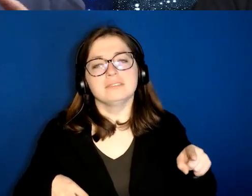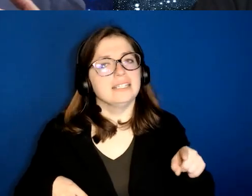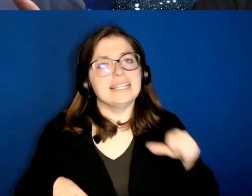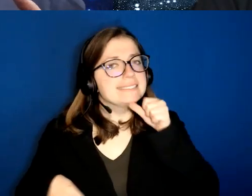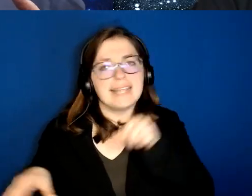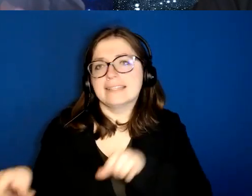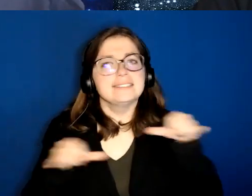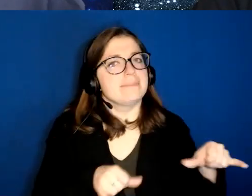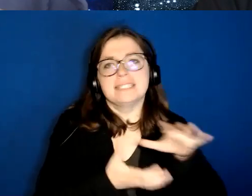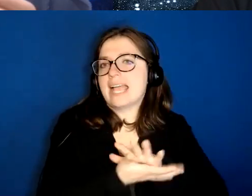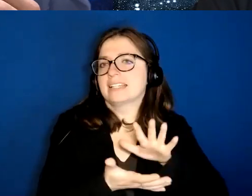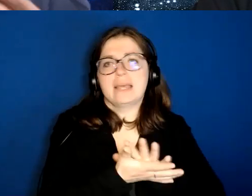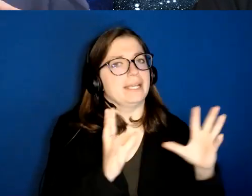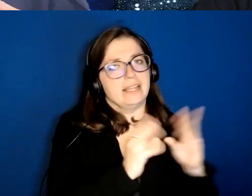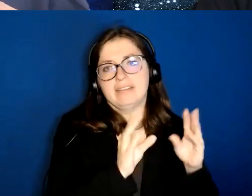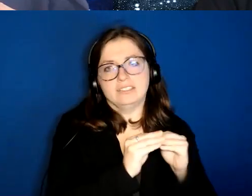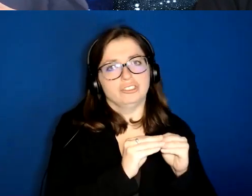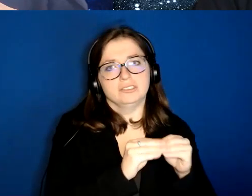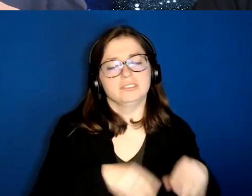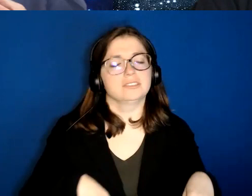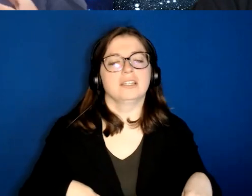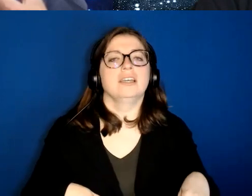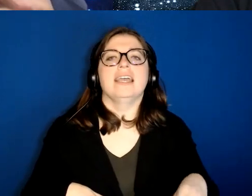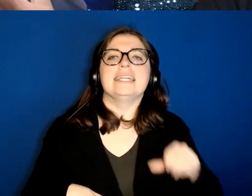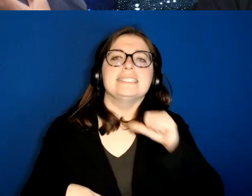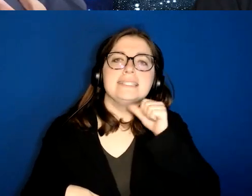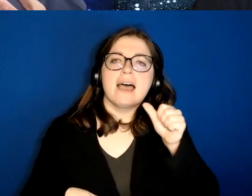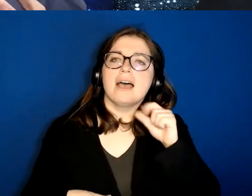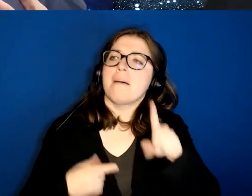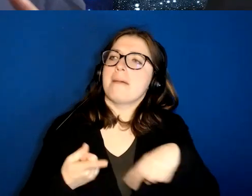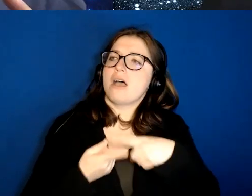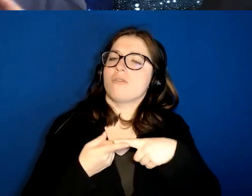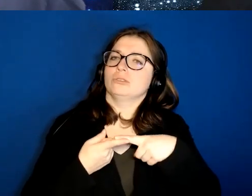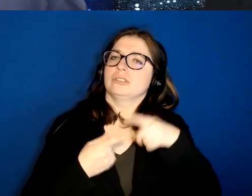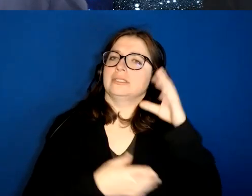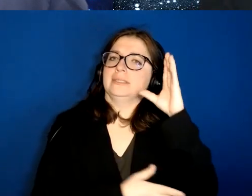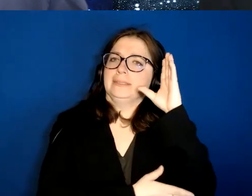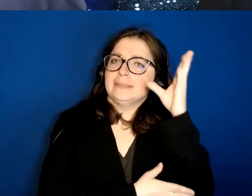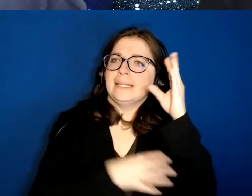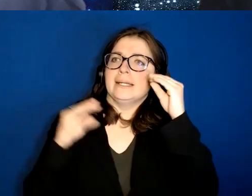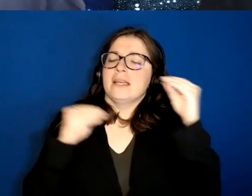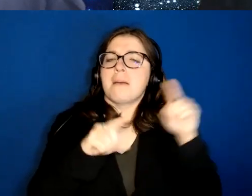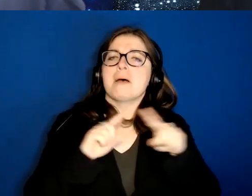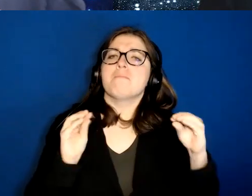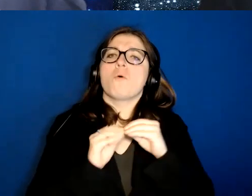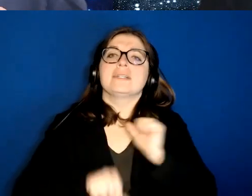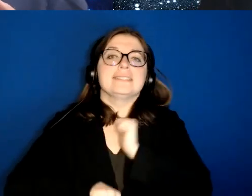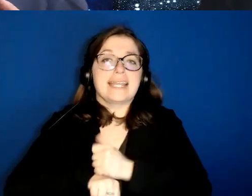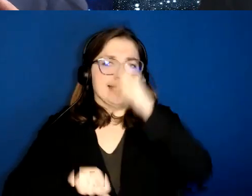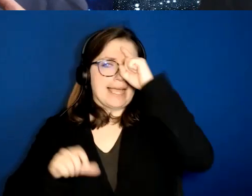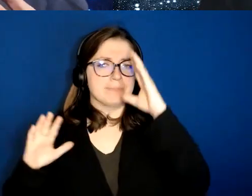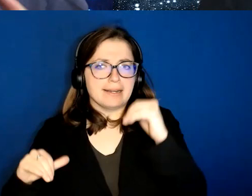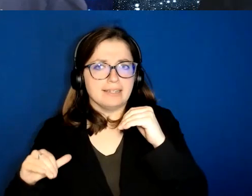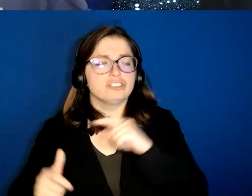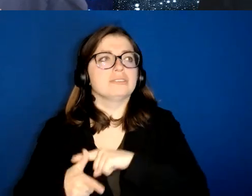are about not about indoctrination, but about setting expectations and learning